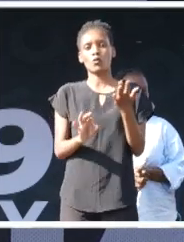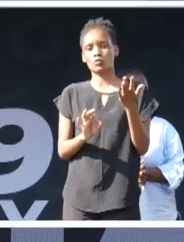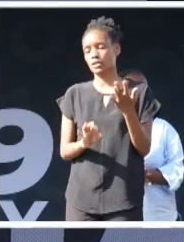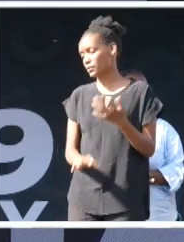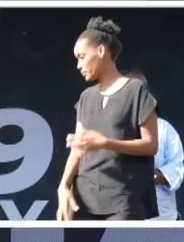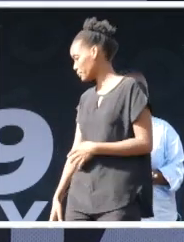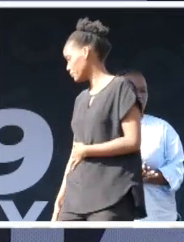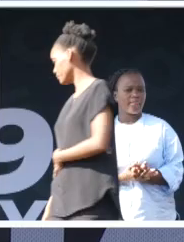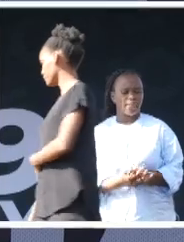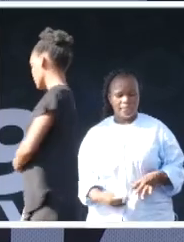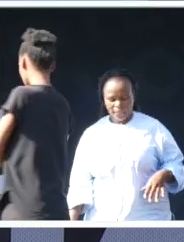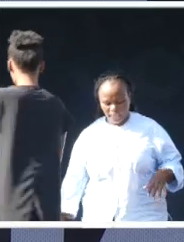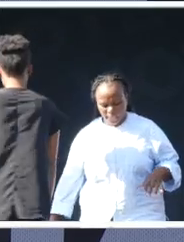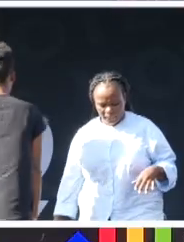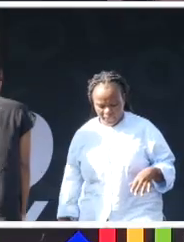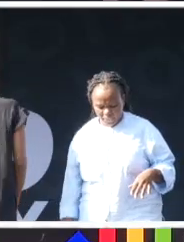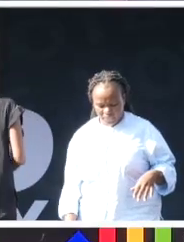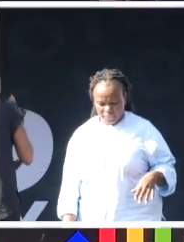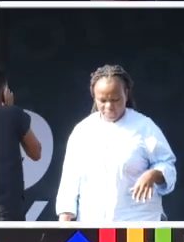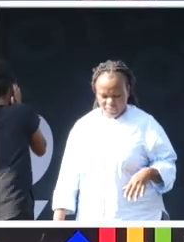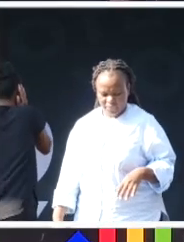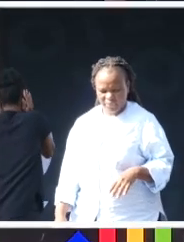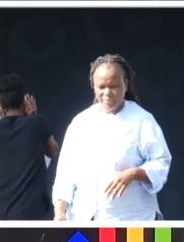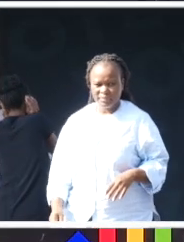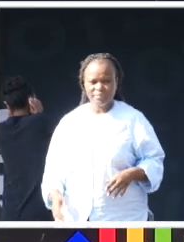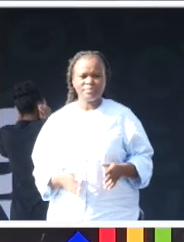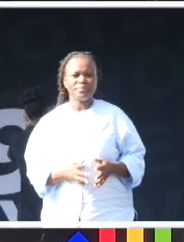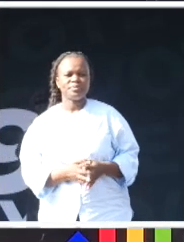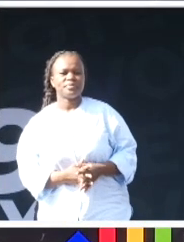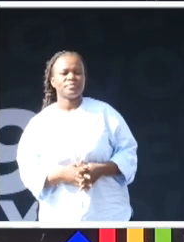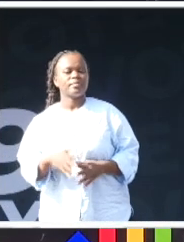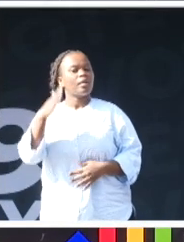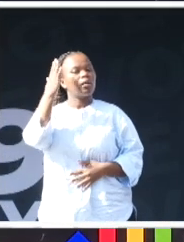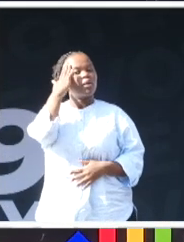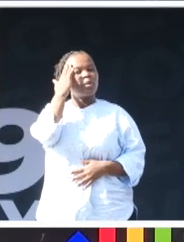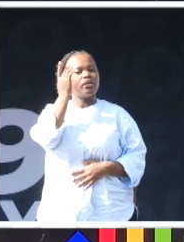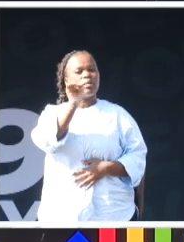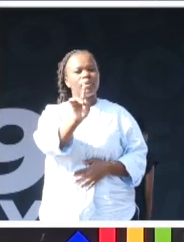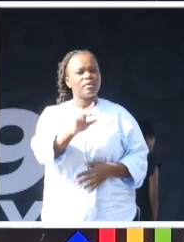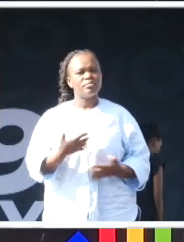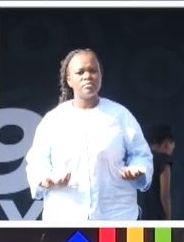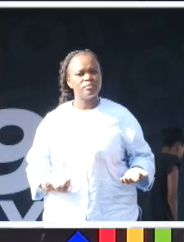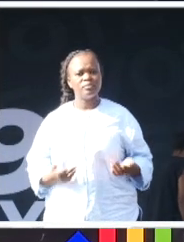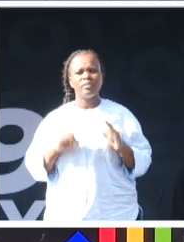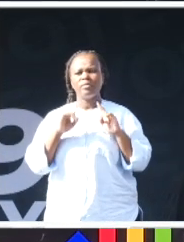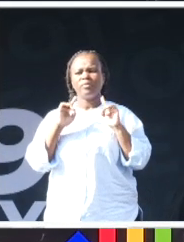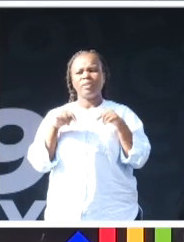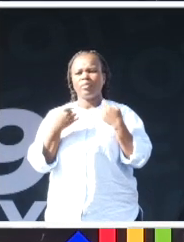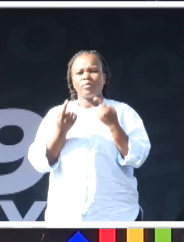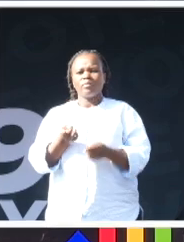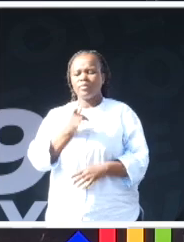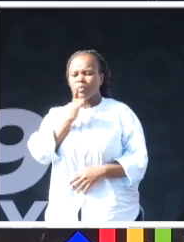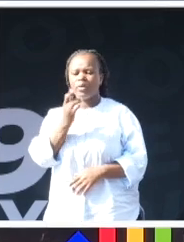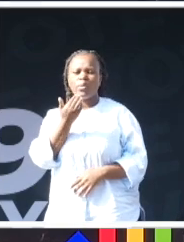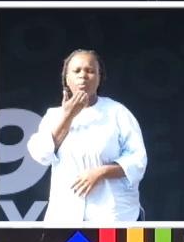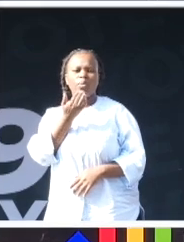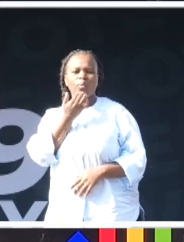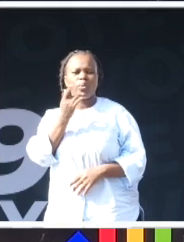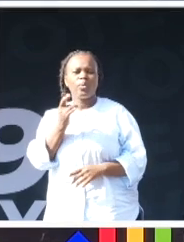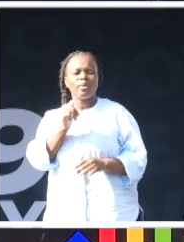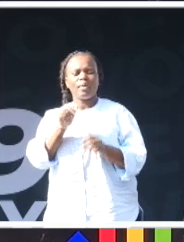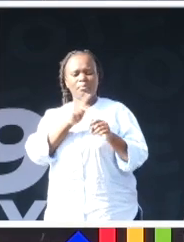with the ANC. You know what? They can't even tell you who their presidential candidate is.